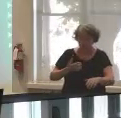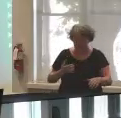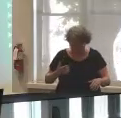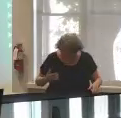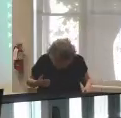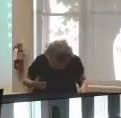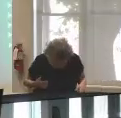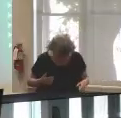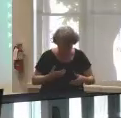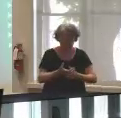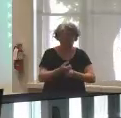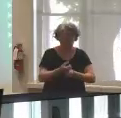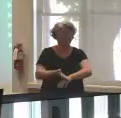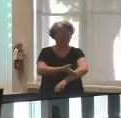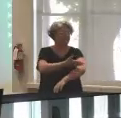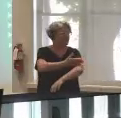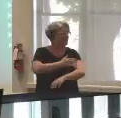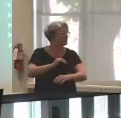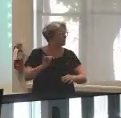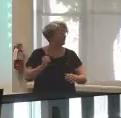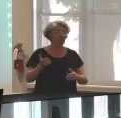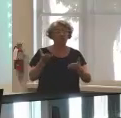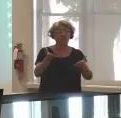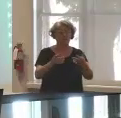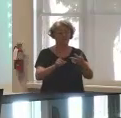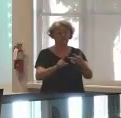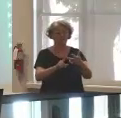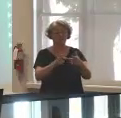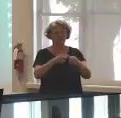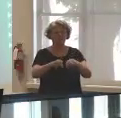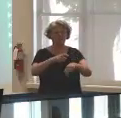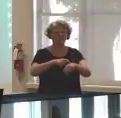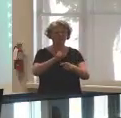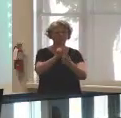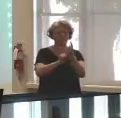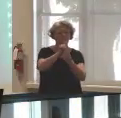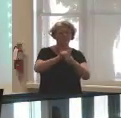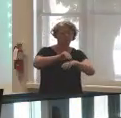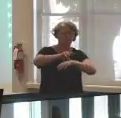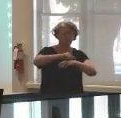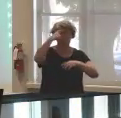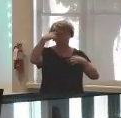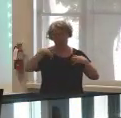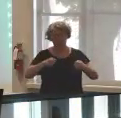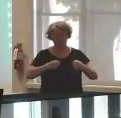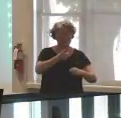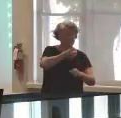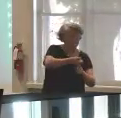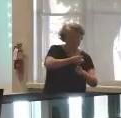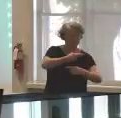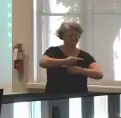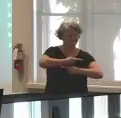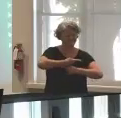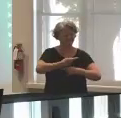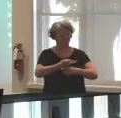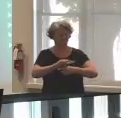confidence. We also offer short-term one-to-one mental health counseling and mental health self-care training, helping kids